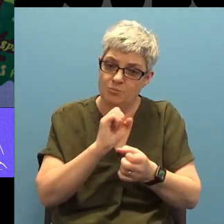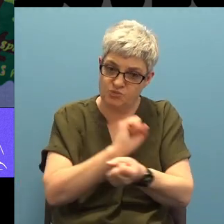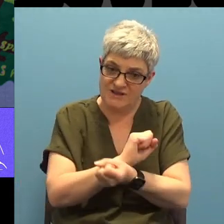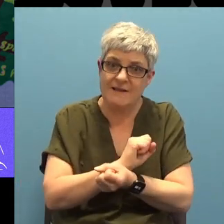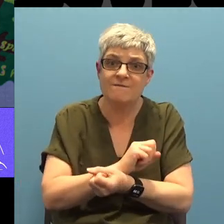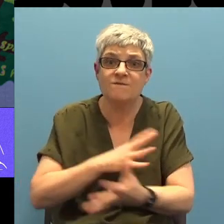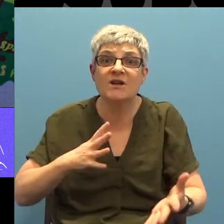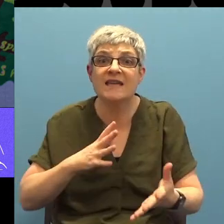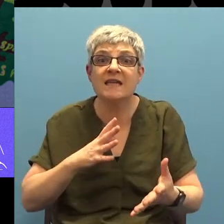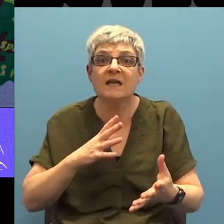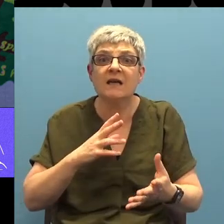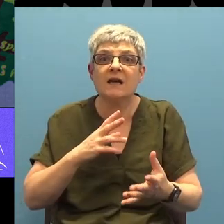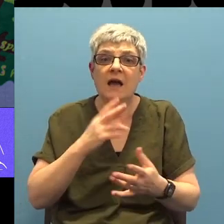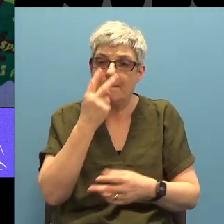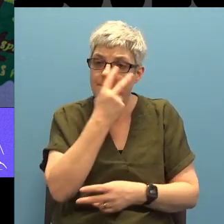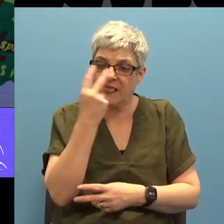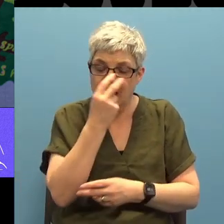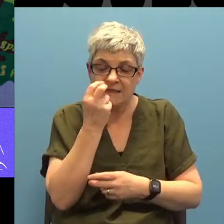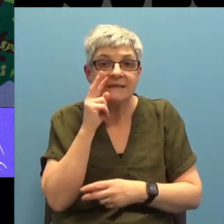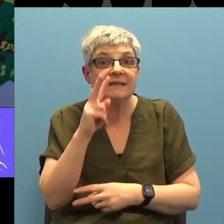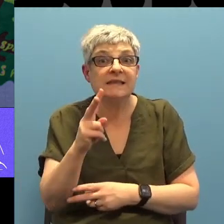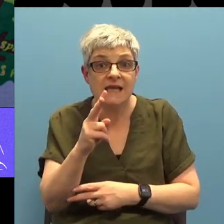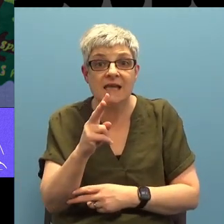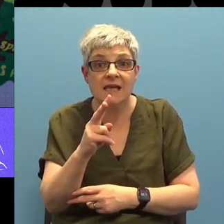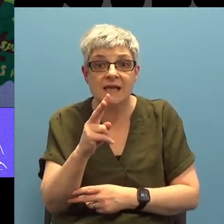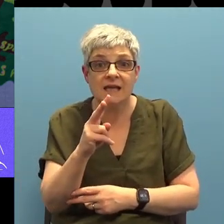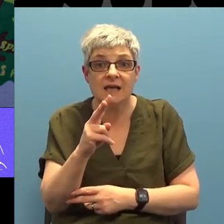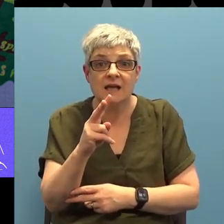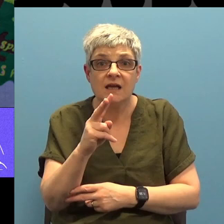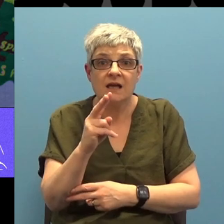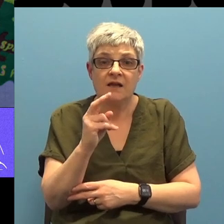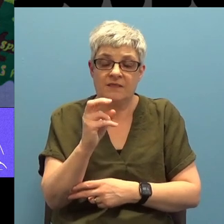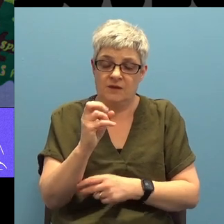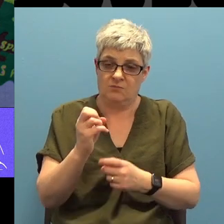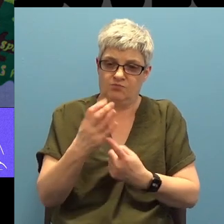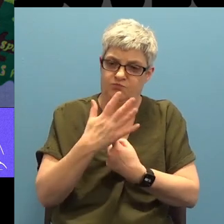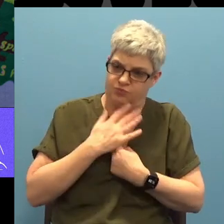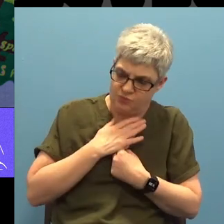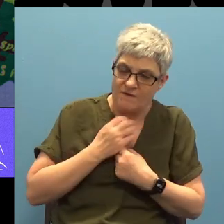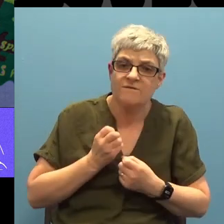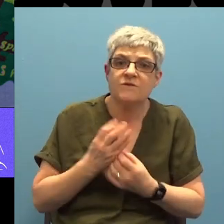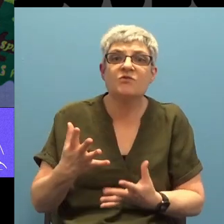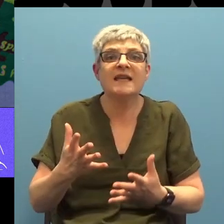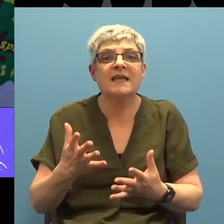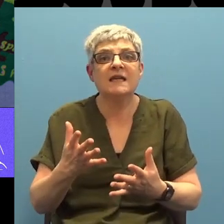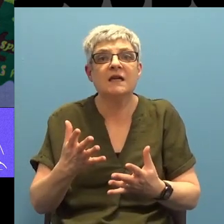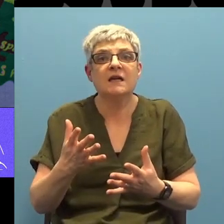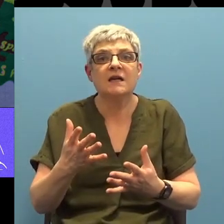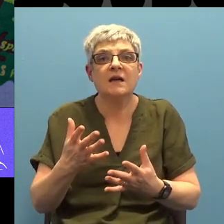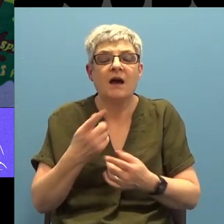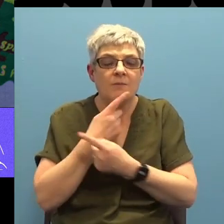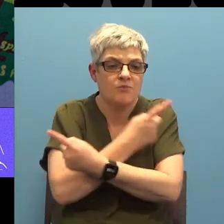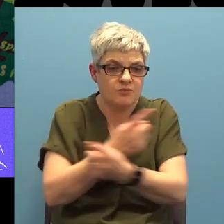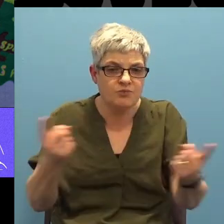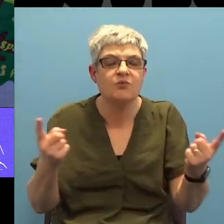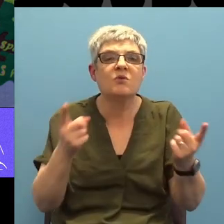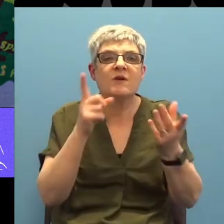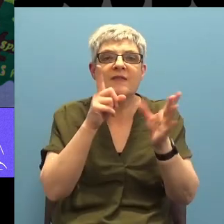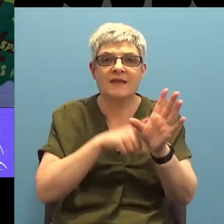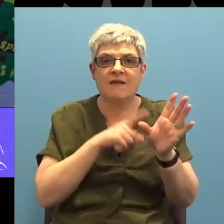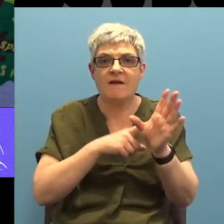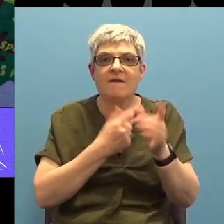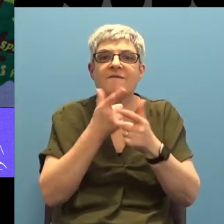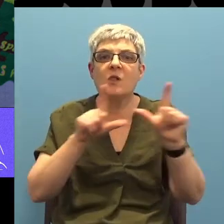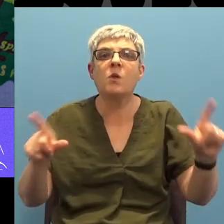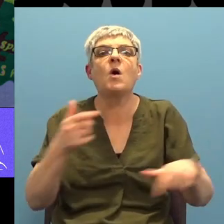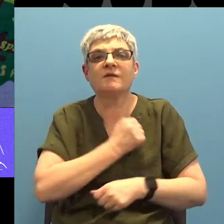and recovery of sight for the blind, to set the oppressed free and to proclaim the year of the Lord's